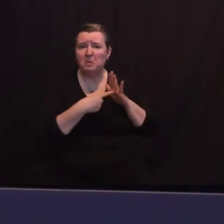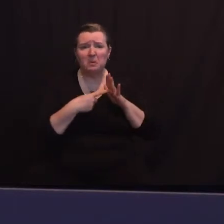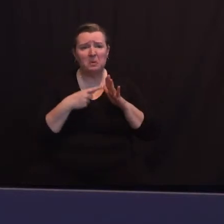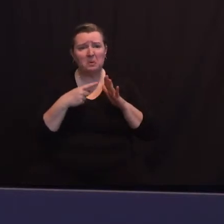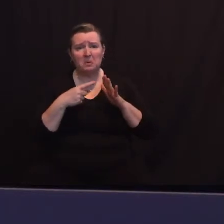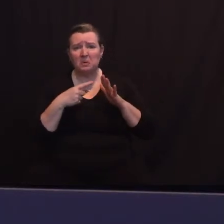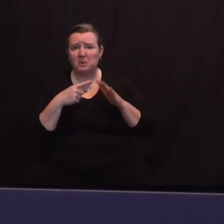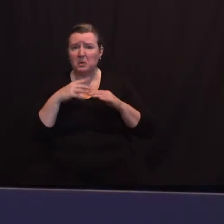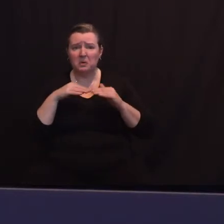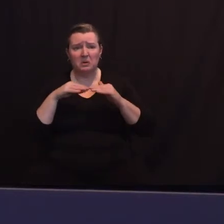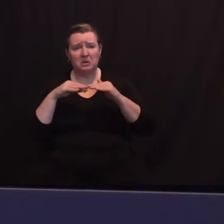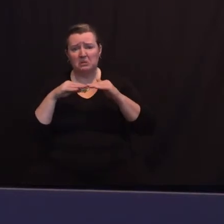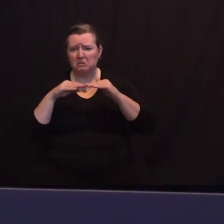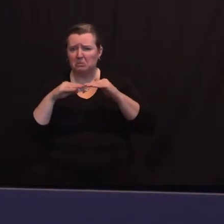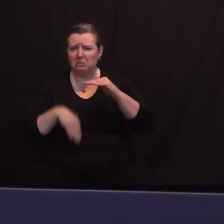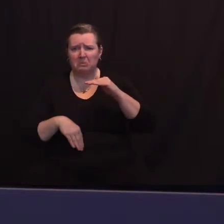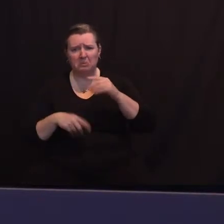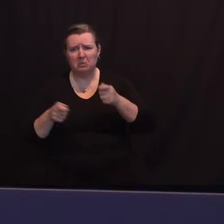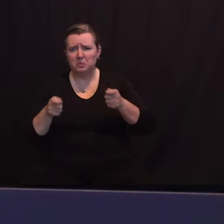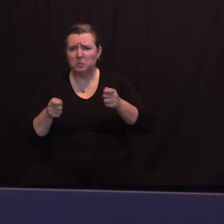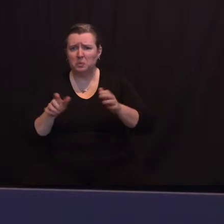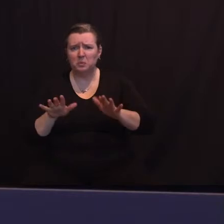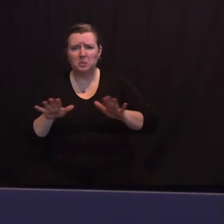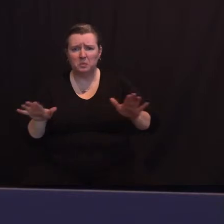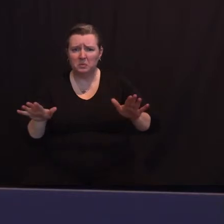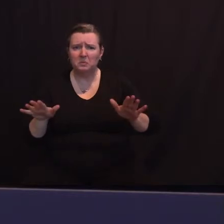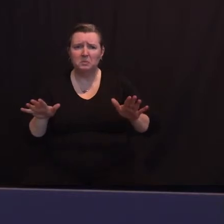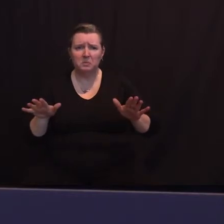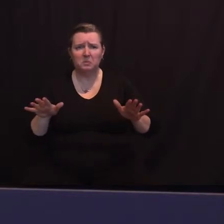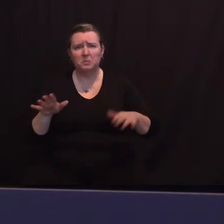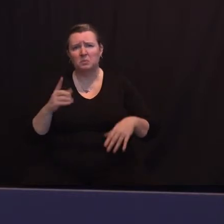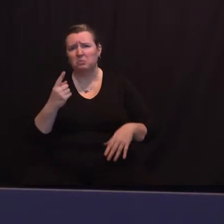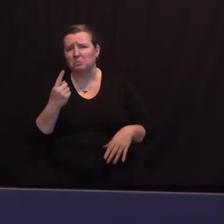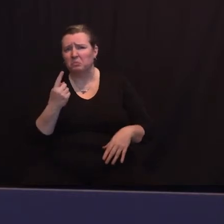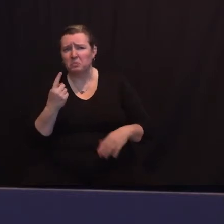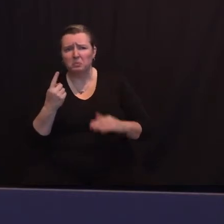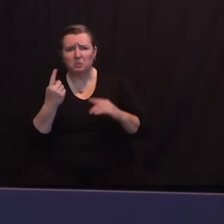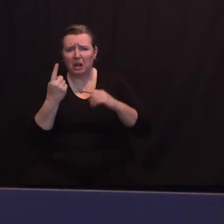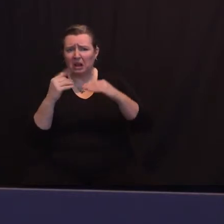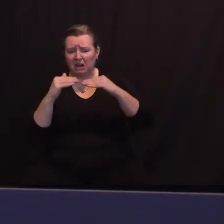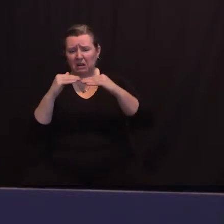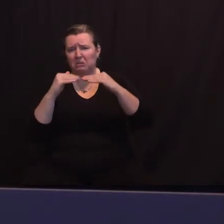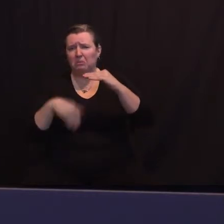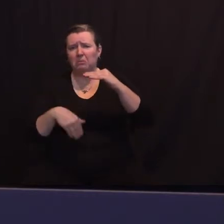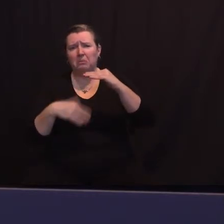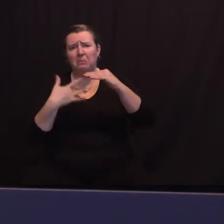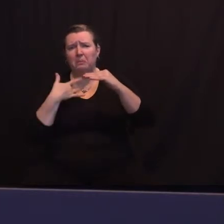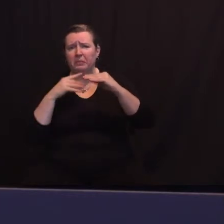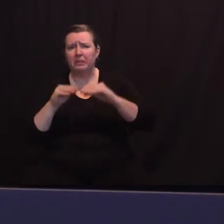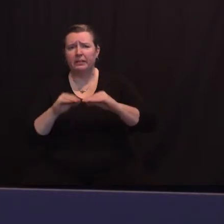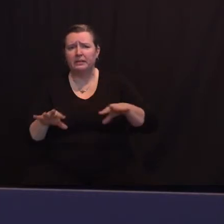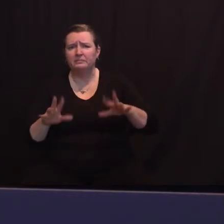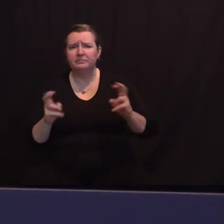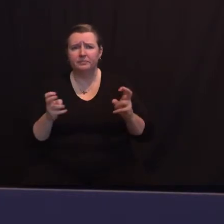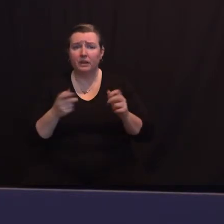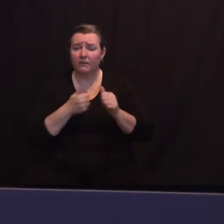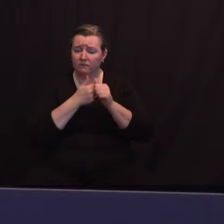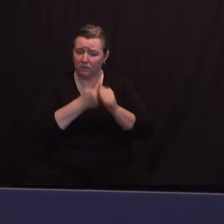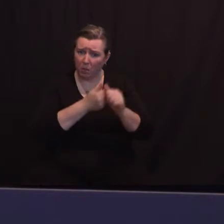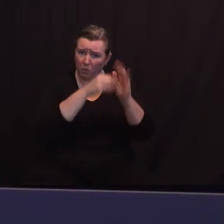least similar to levels of community transmission when mitigation strategies are in place in the